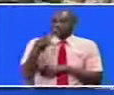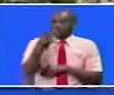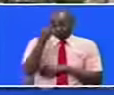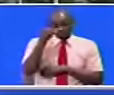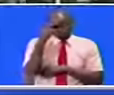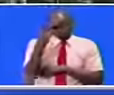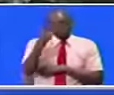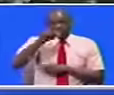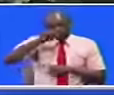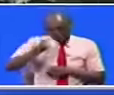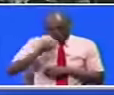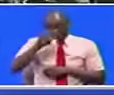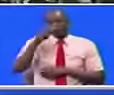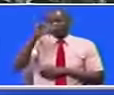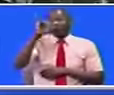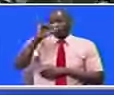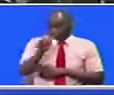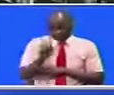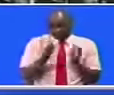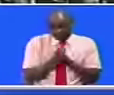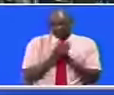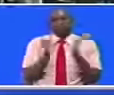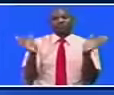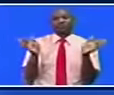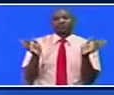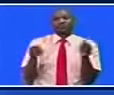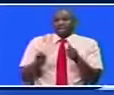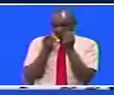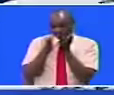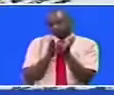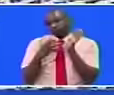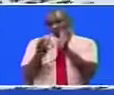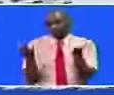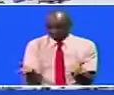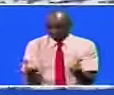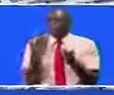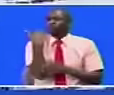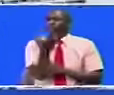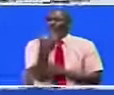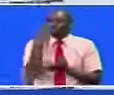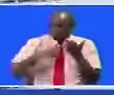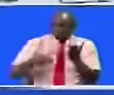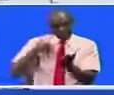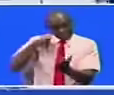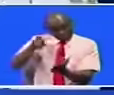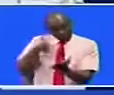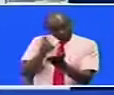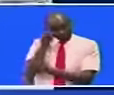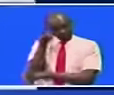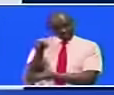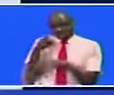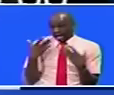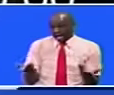million shilling tender by the NYS for publicity. According to the documents, the payment to Murkomen's law firm,